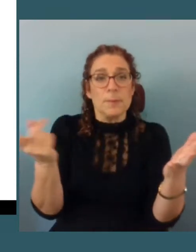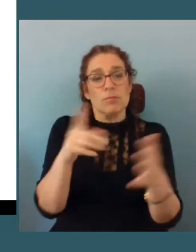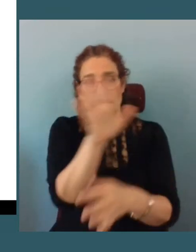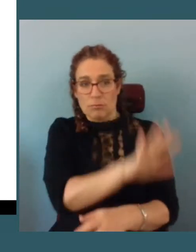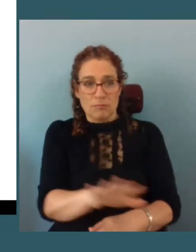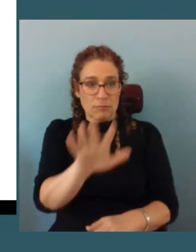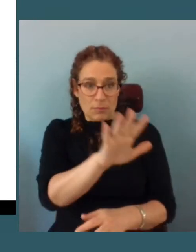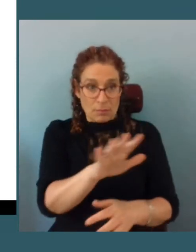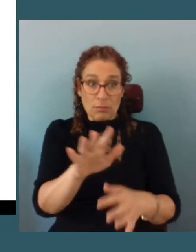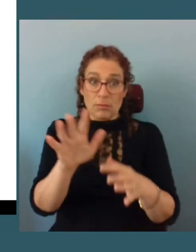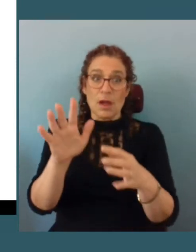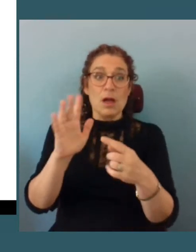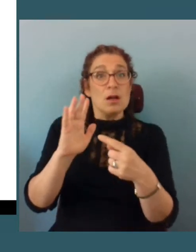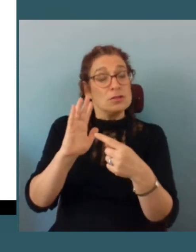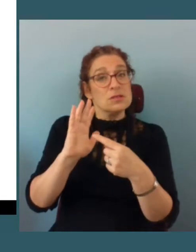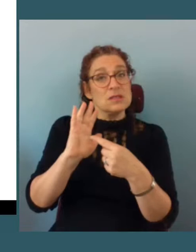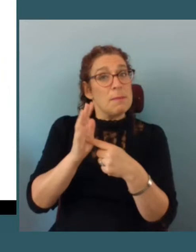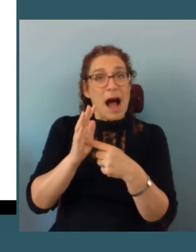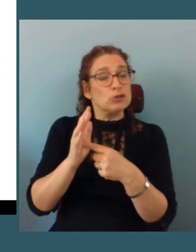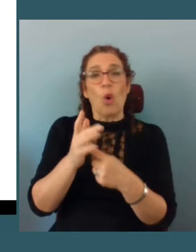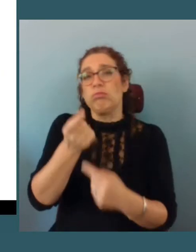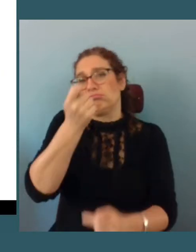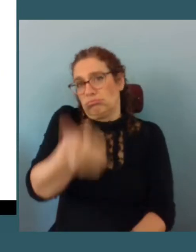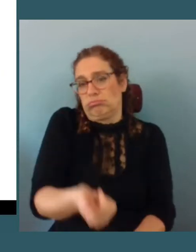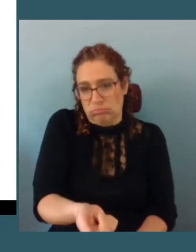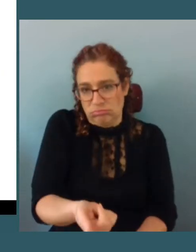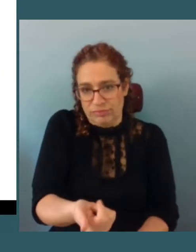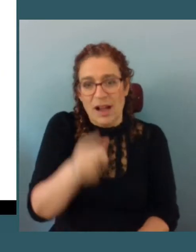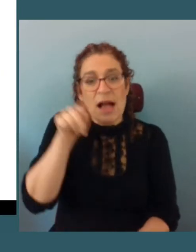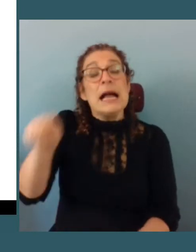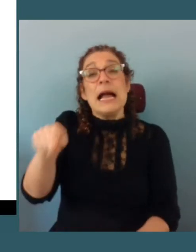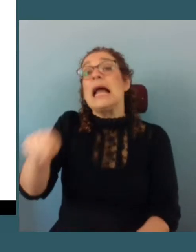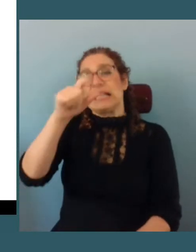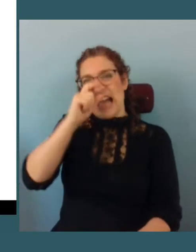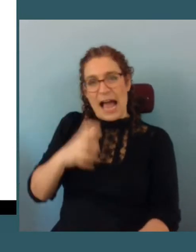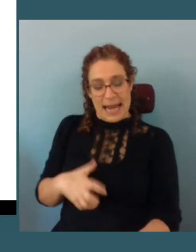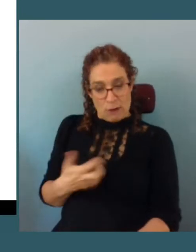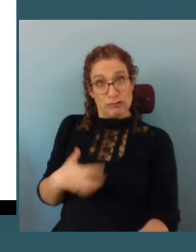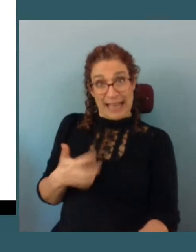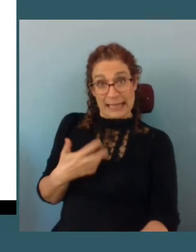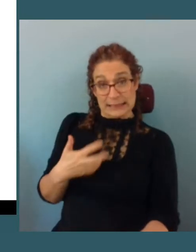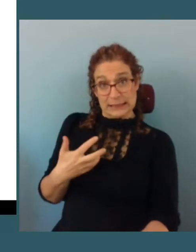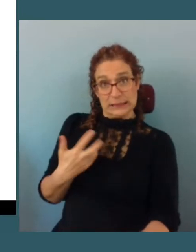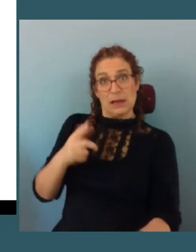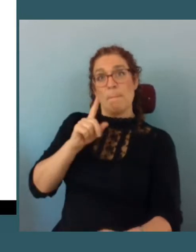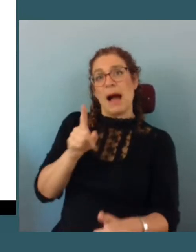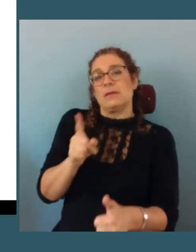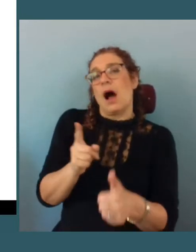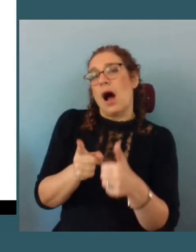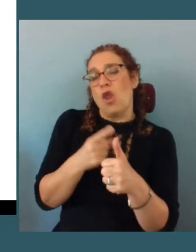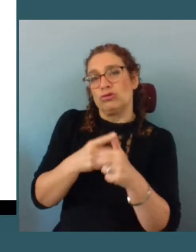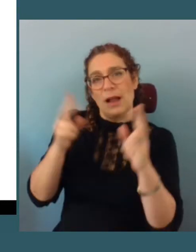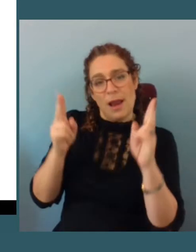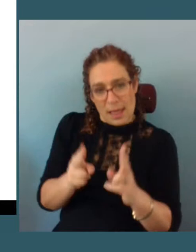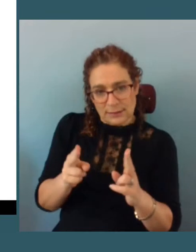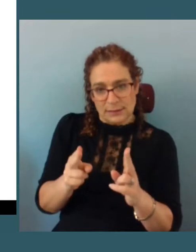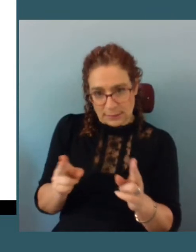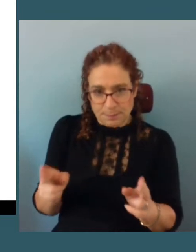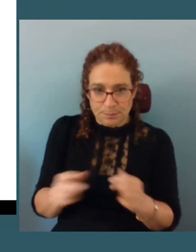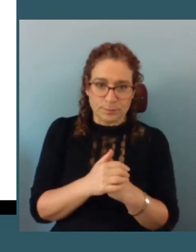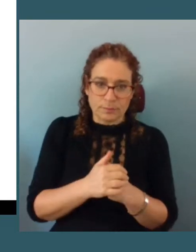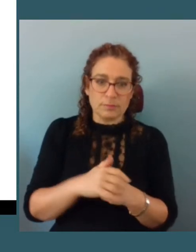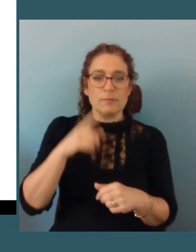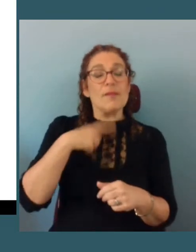actually extremely uncommon, although it does cause an irritant reaction, but equally due to natural histamine, it can mimic an allergic